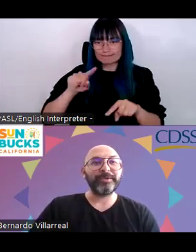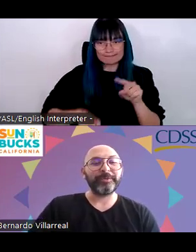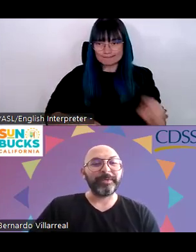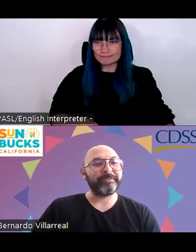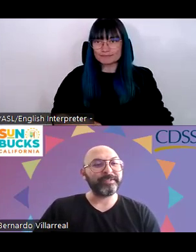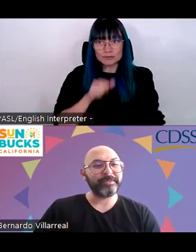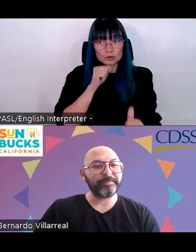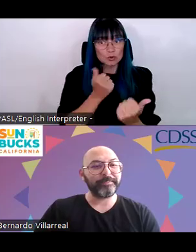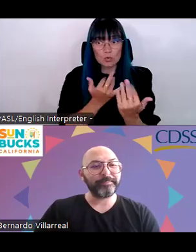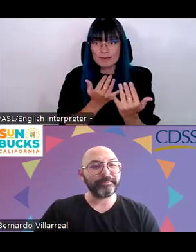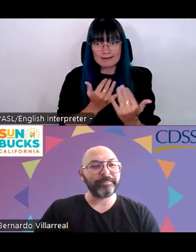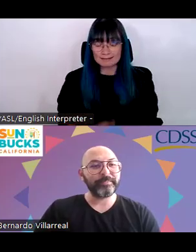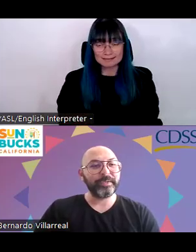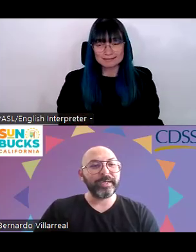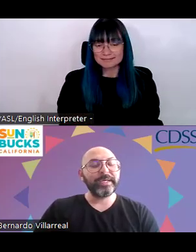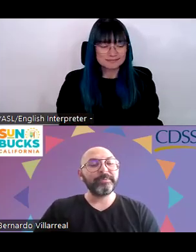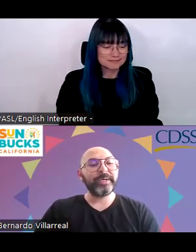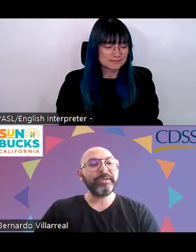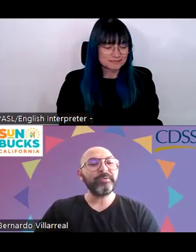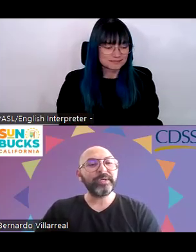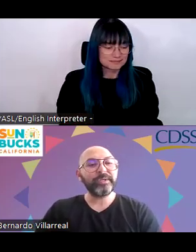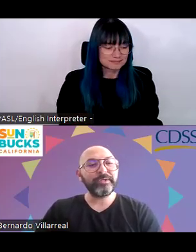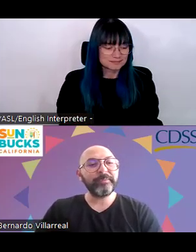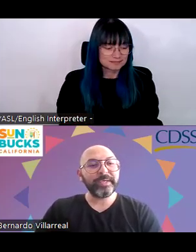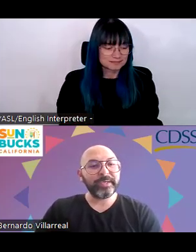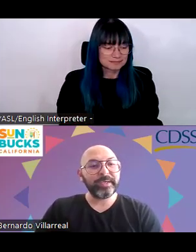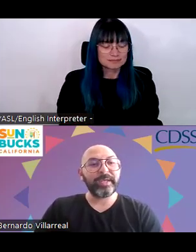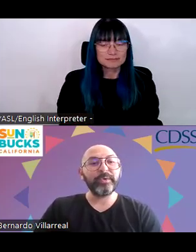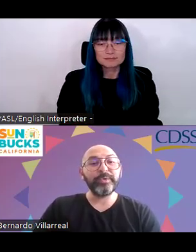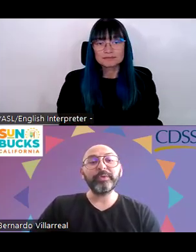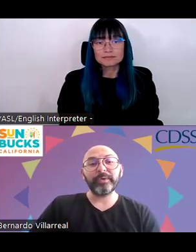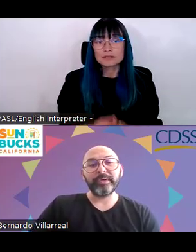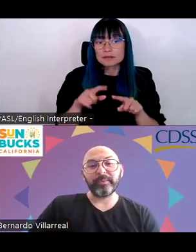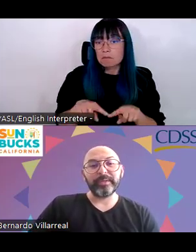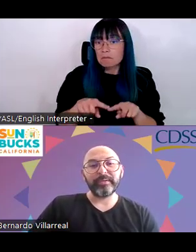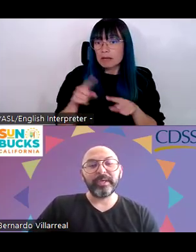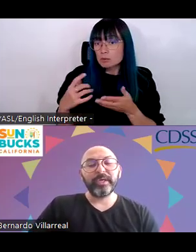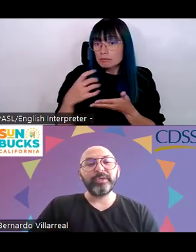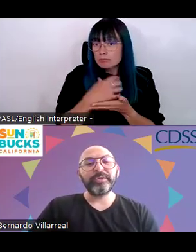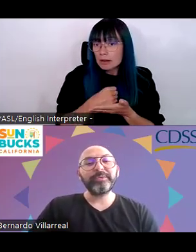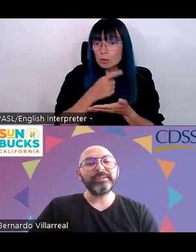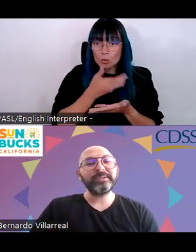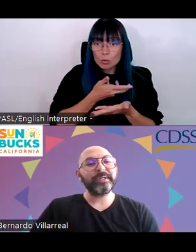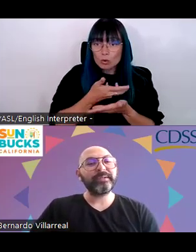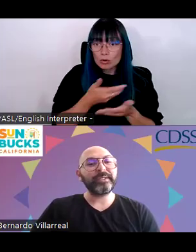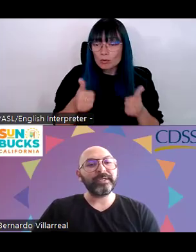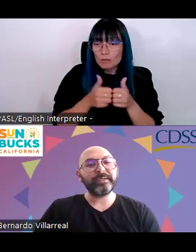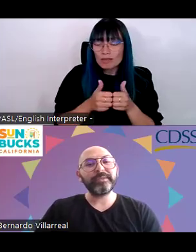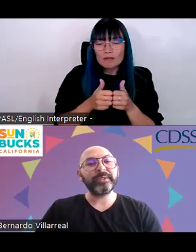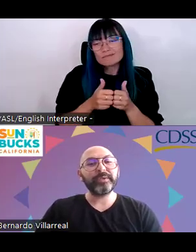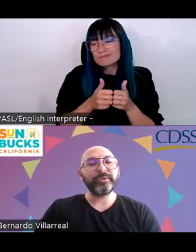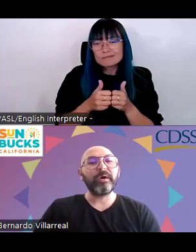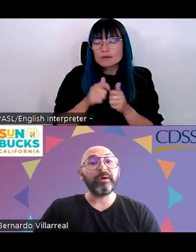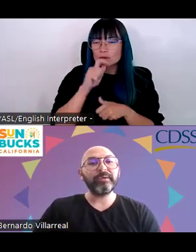Don't wait to use your benefits. Depending on what you're making and who you're working with, you don't